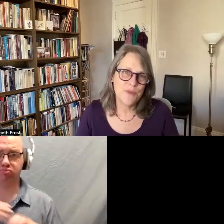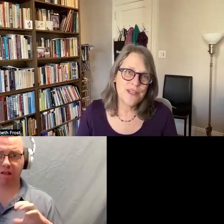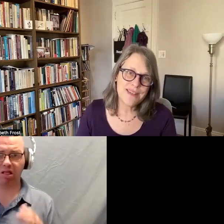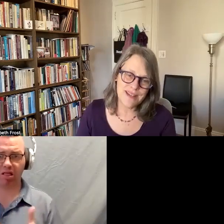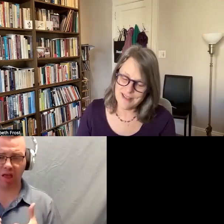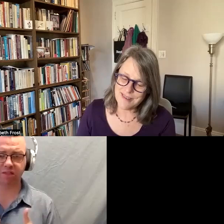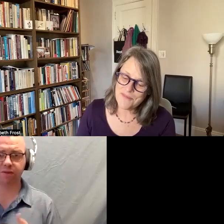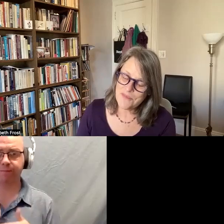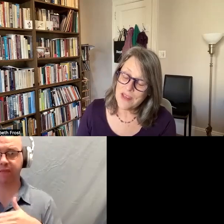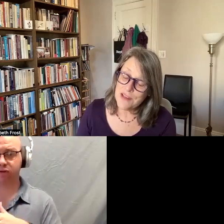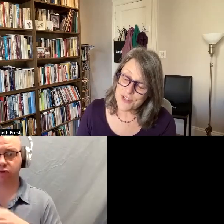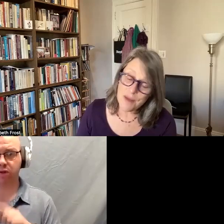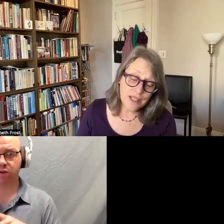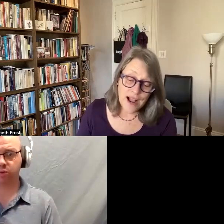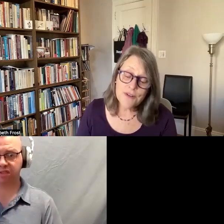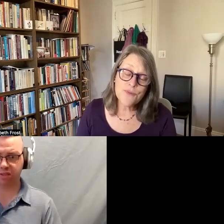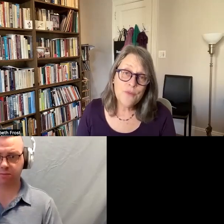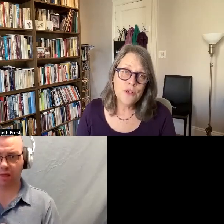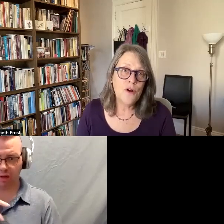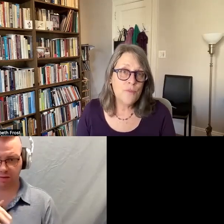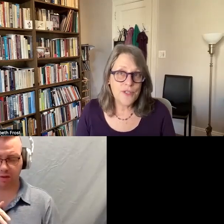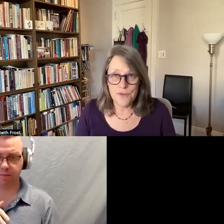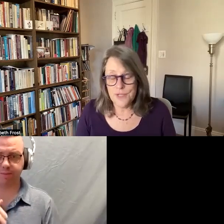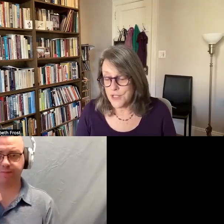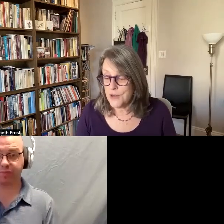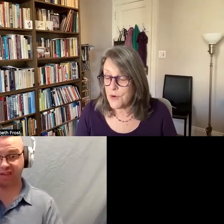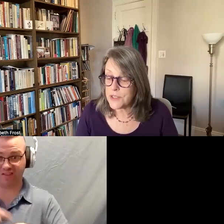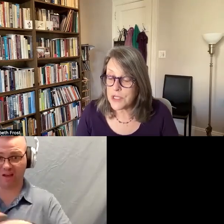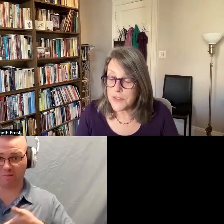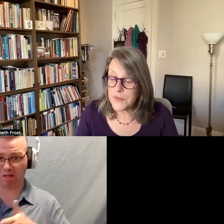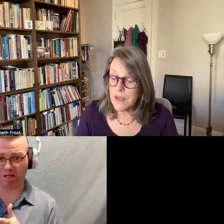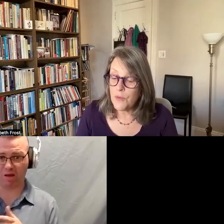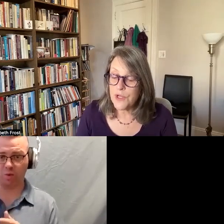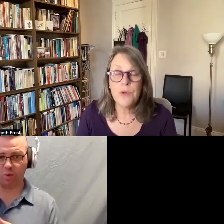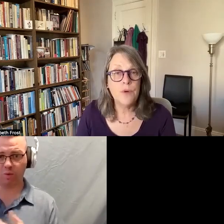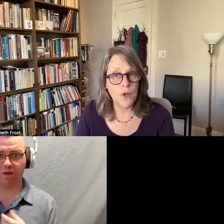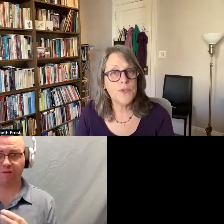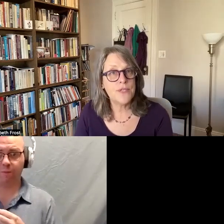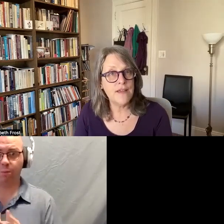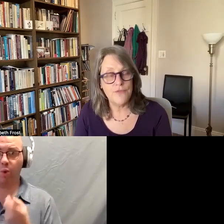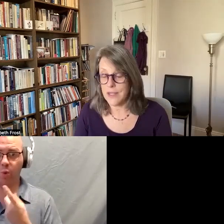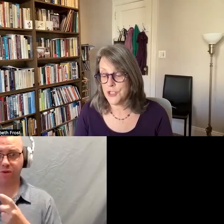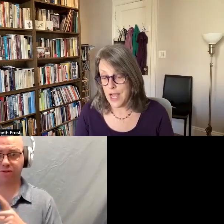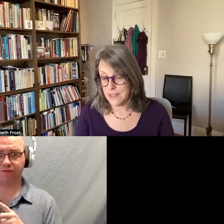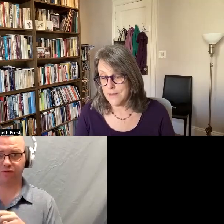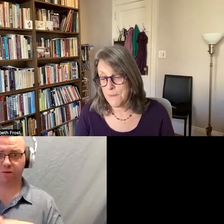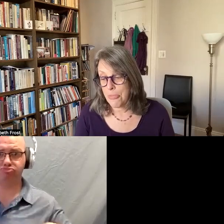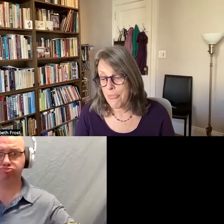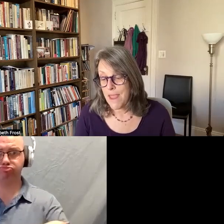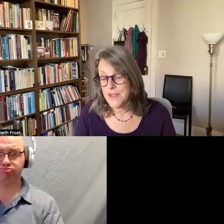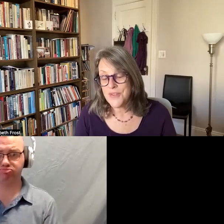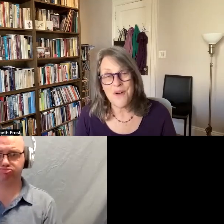to Disability Studies. If time allows, we will open to additional questions, which we will also take via